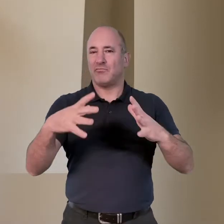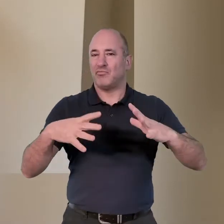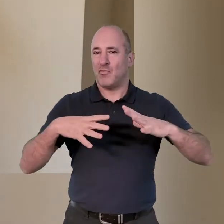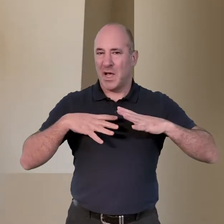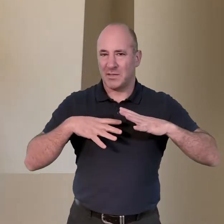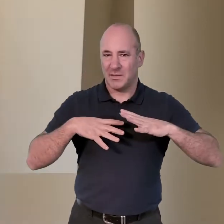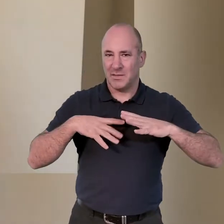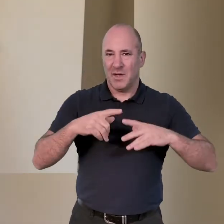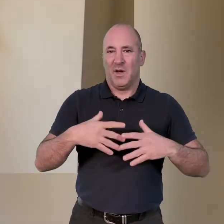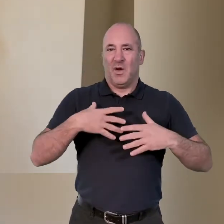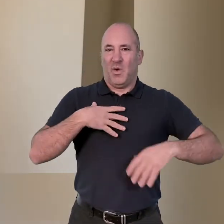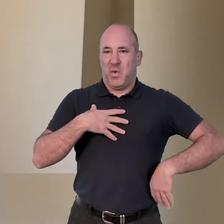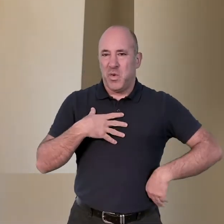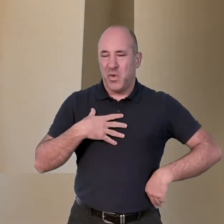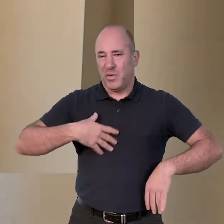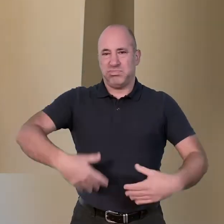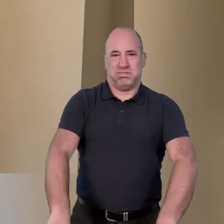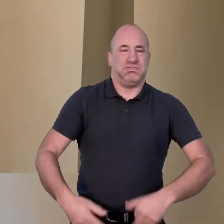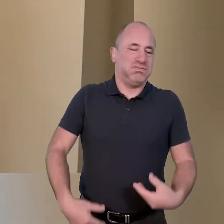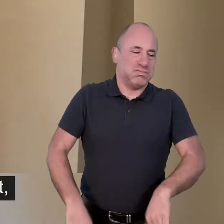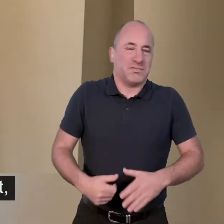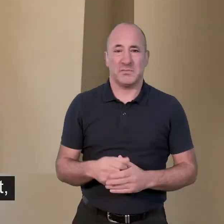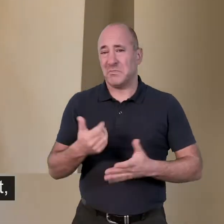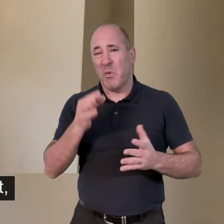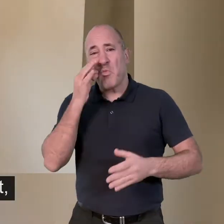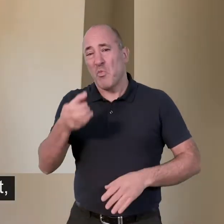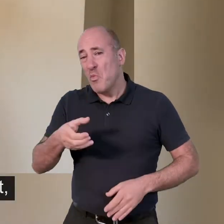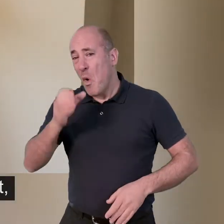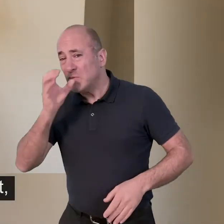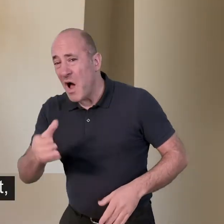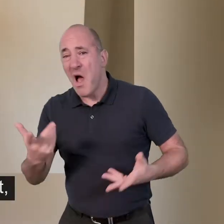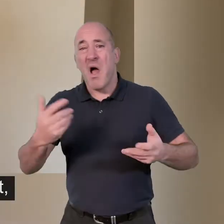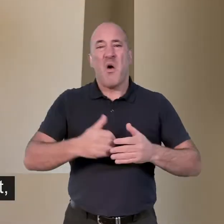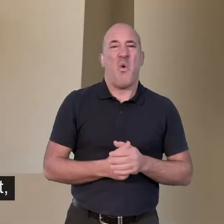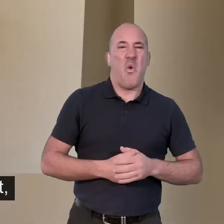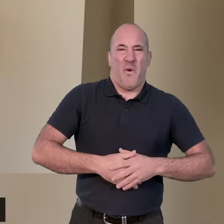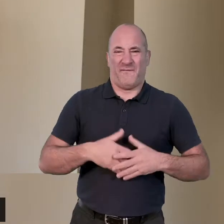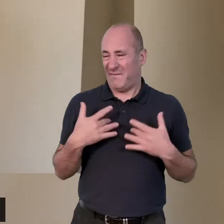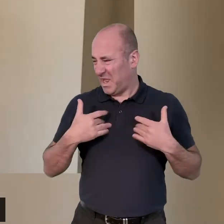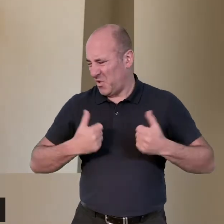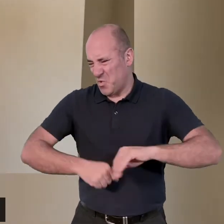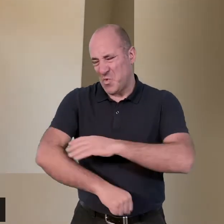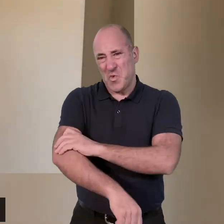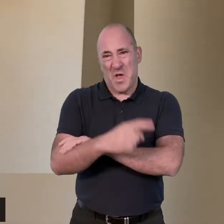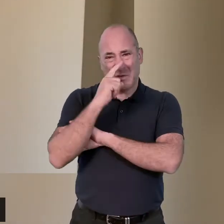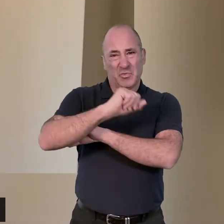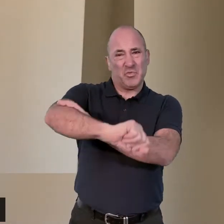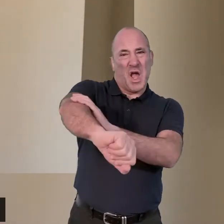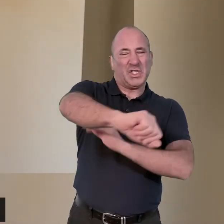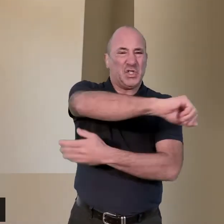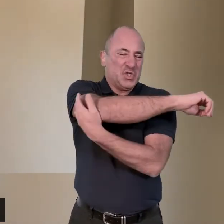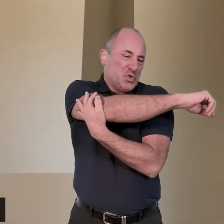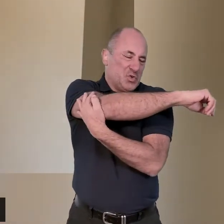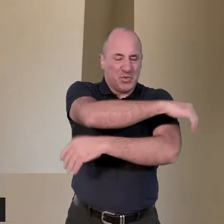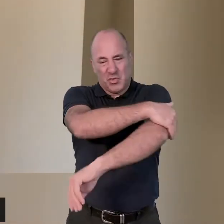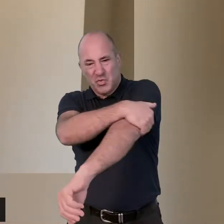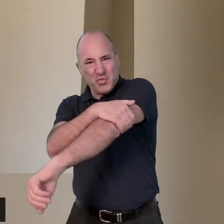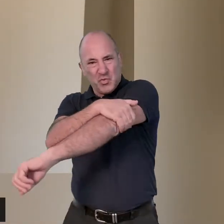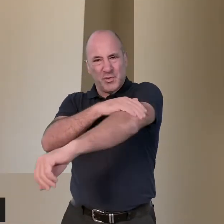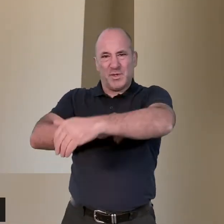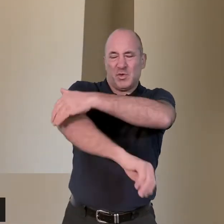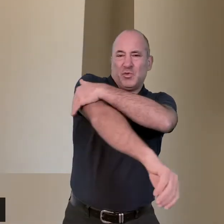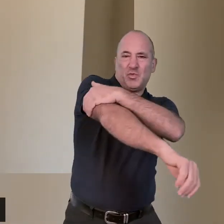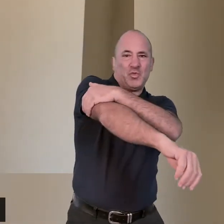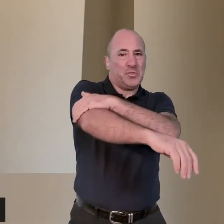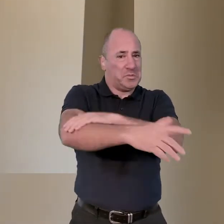20-second rest. Just get your breath back, shake your arms off, take a sip of water if you need it, or stretch out if you're